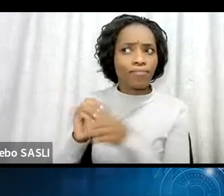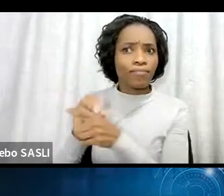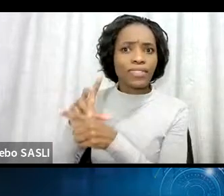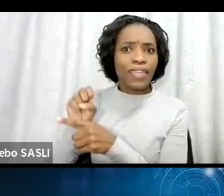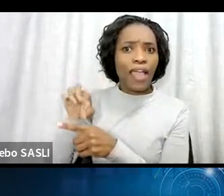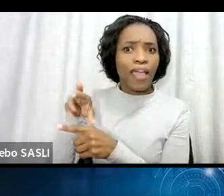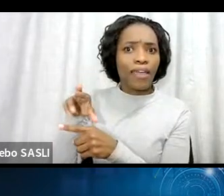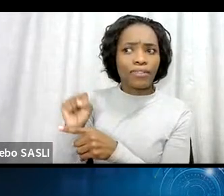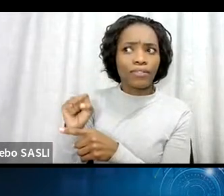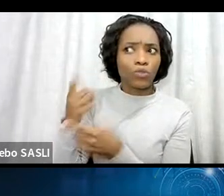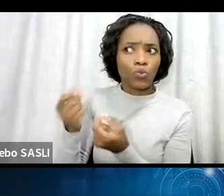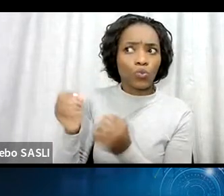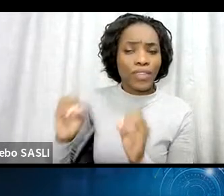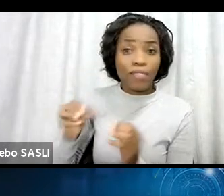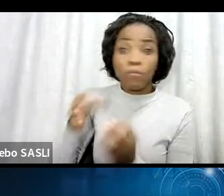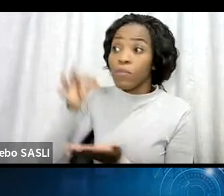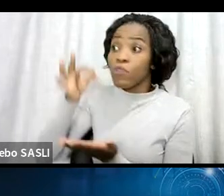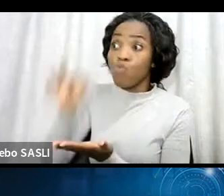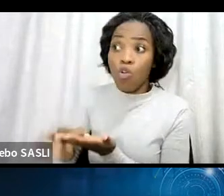stated in the recommendation?